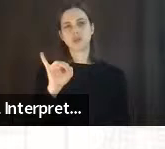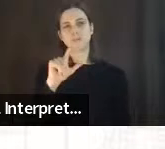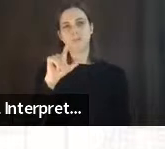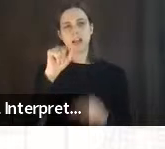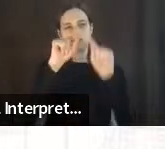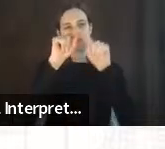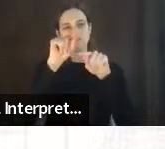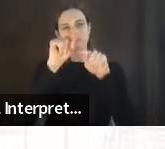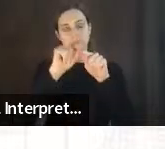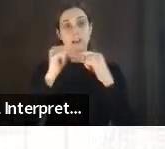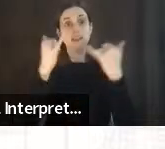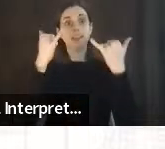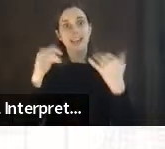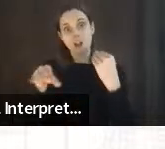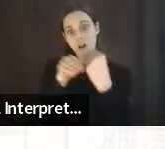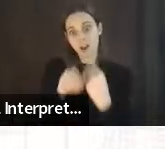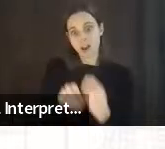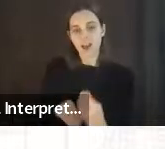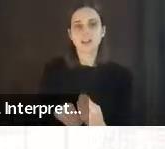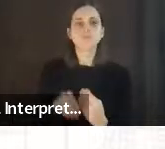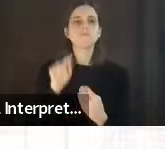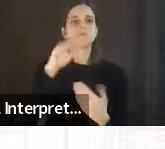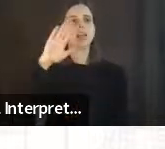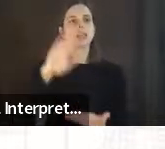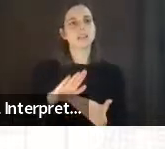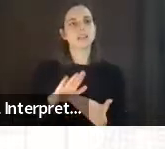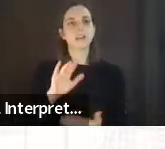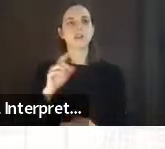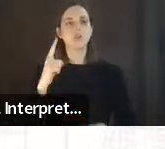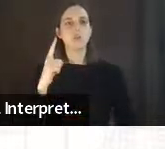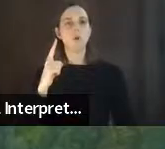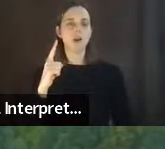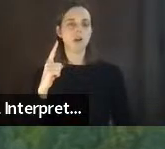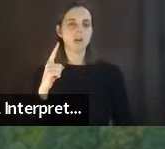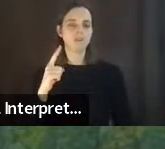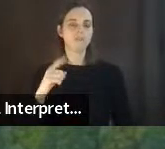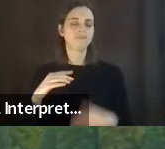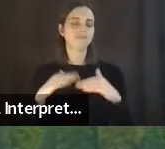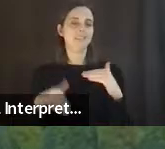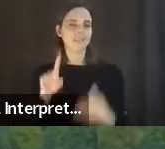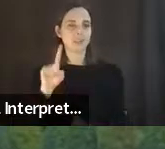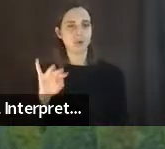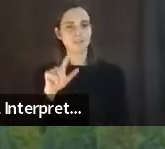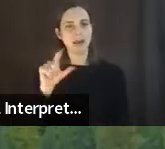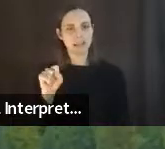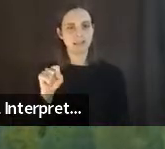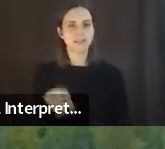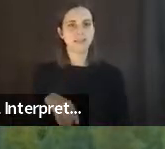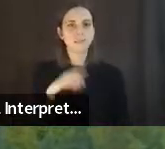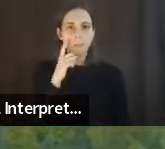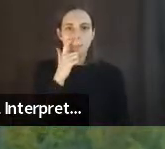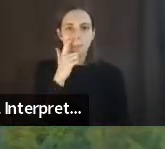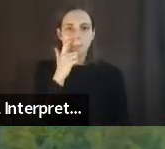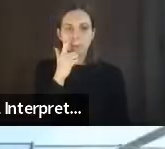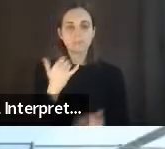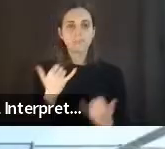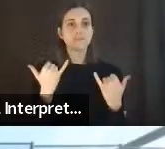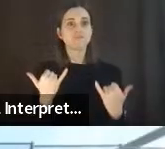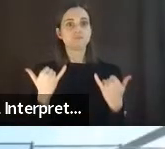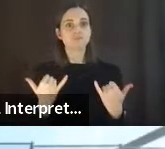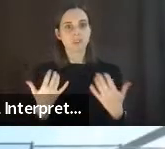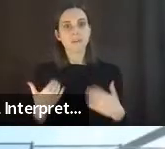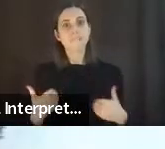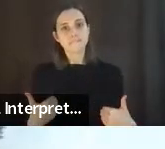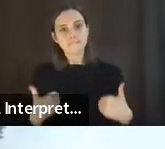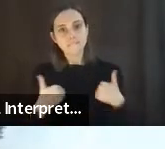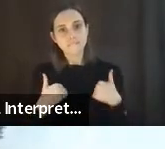all less than a mile apart, resulting in substantial weaving and merging for drivers. Auxiliary lanes are currently being used within the program area, such as